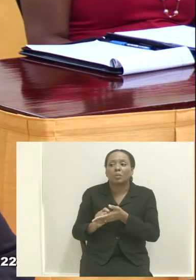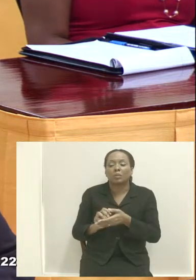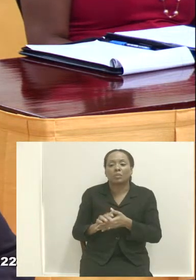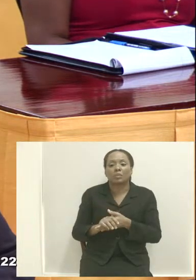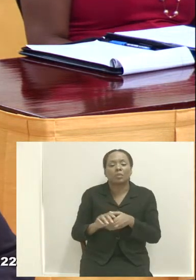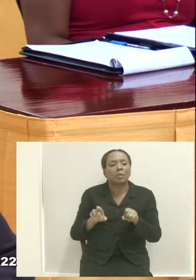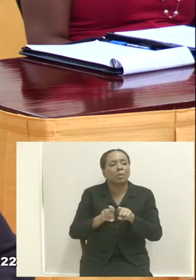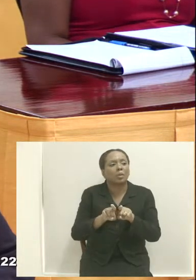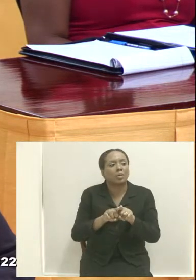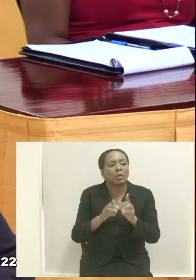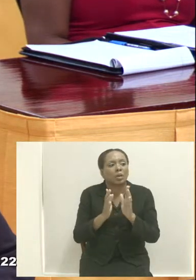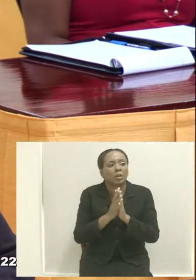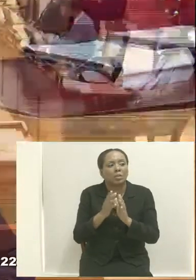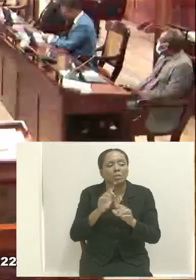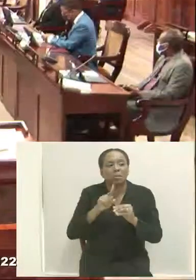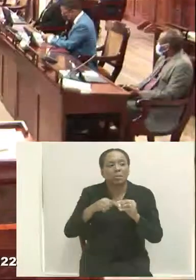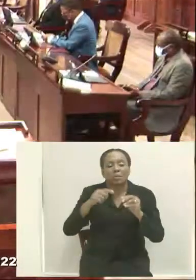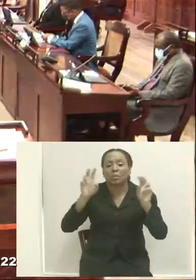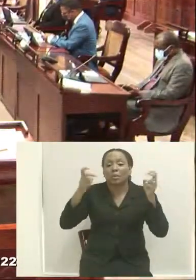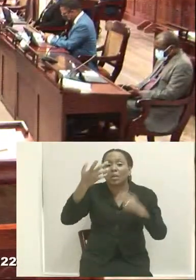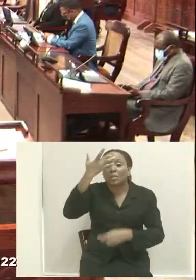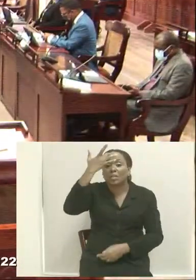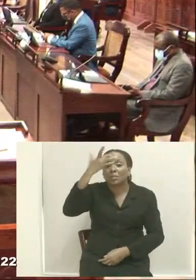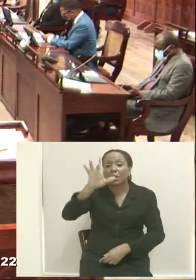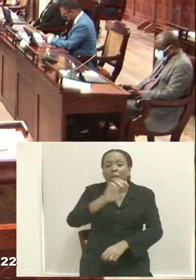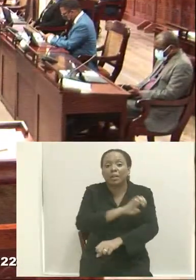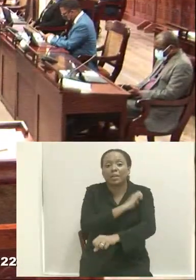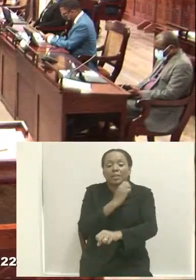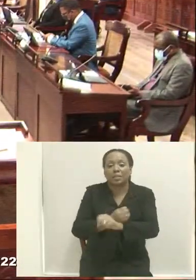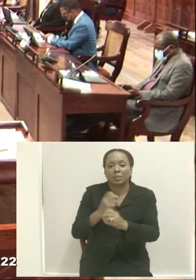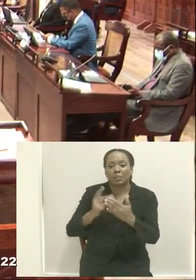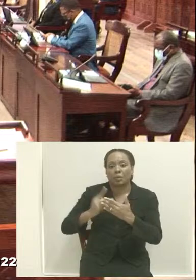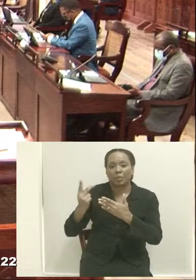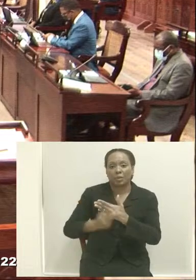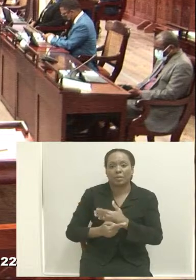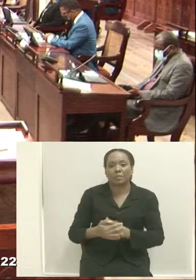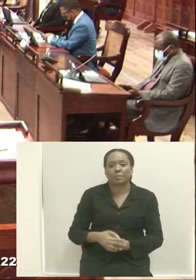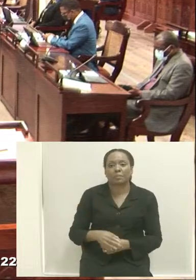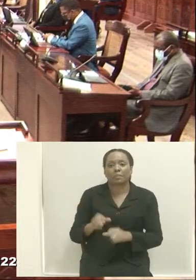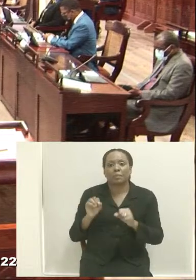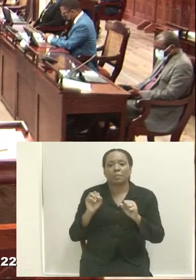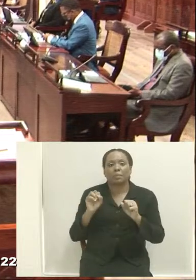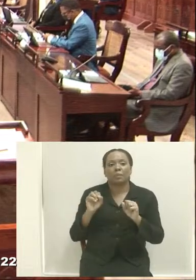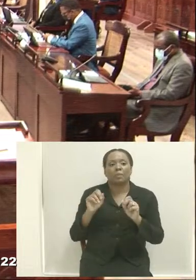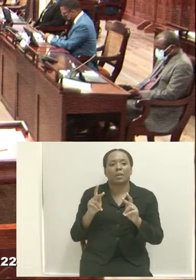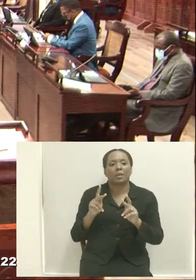Smart Energy Program, and perhaps I should go back to P.S. Gittins then to elaborate further on that.